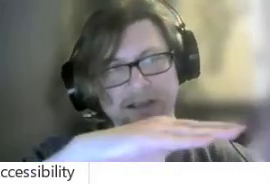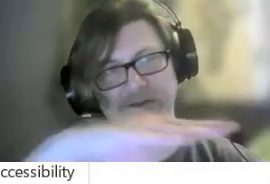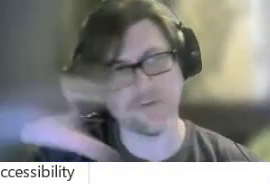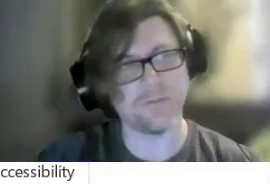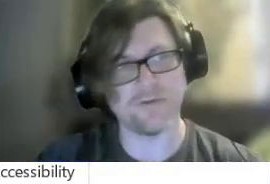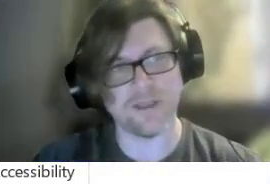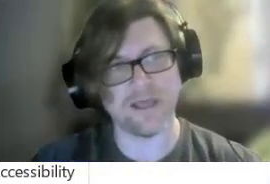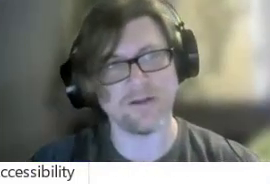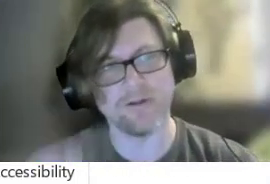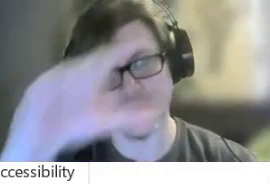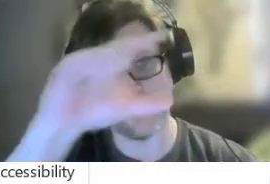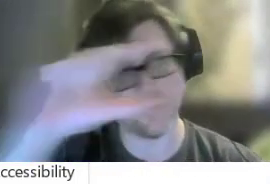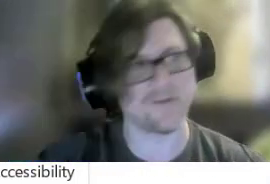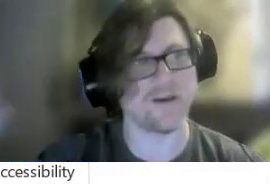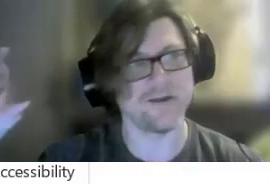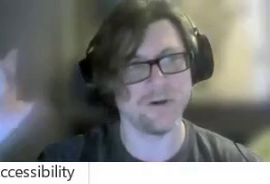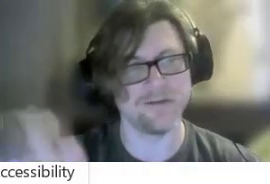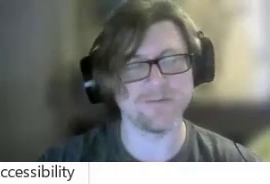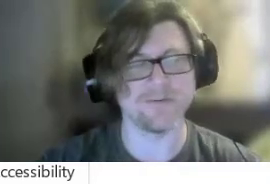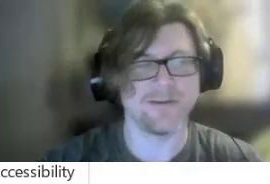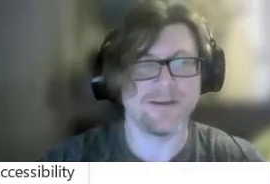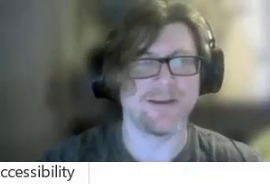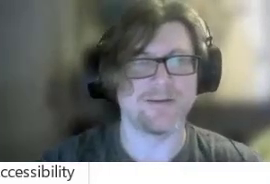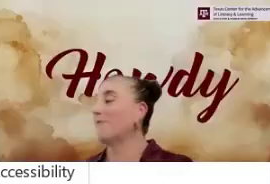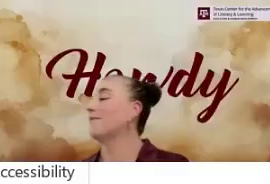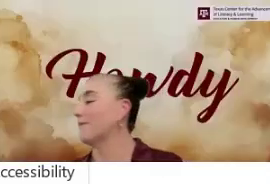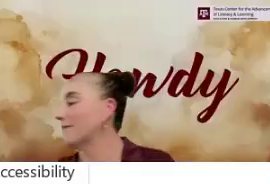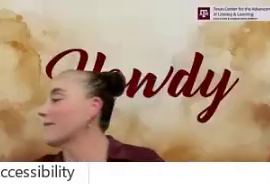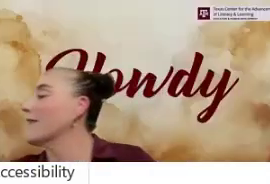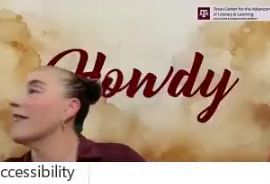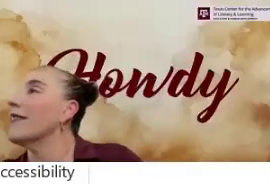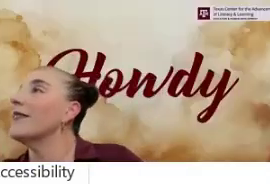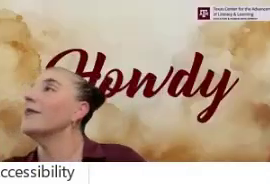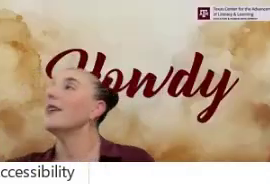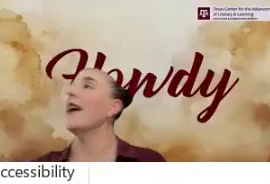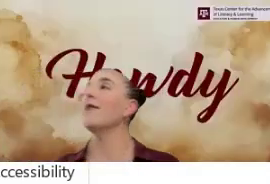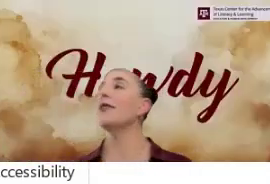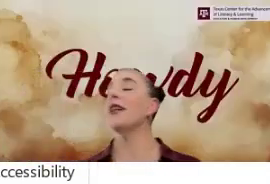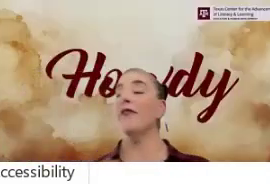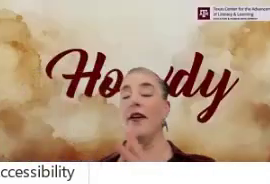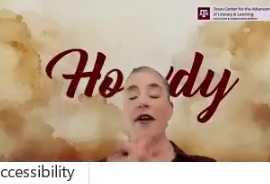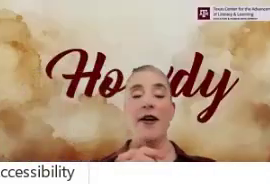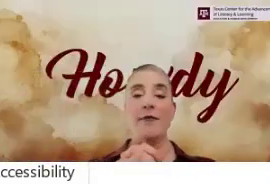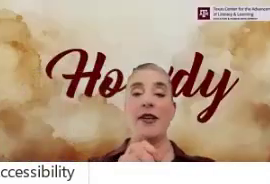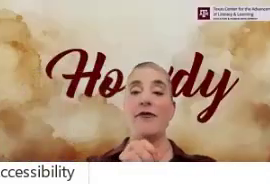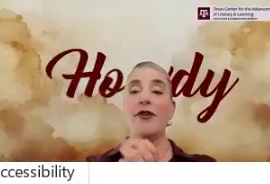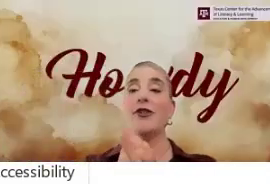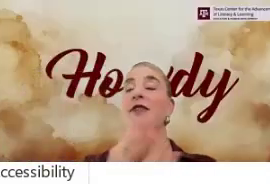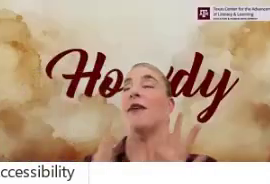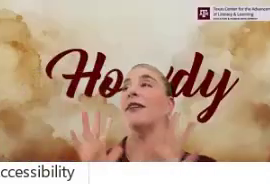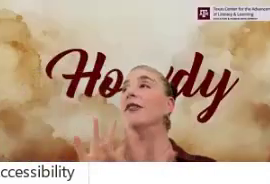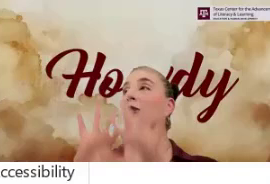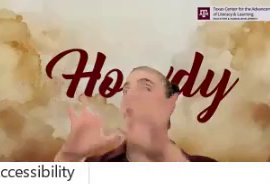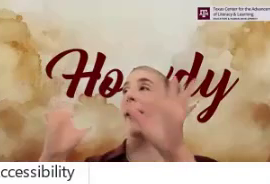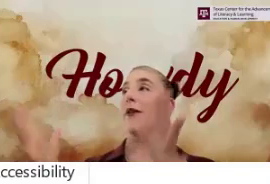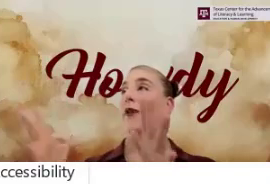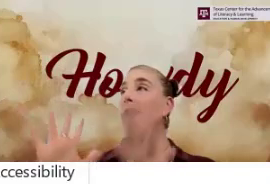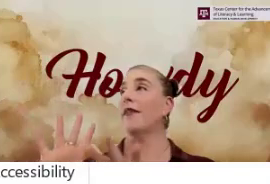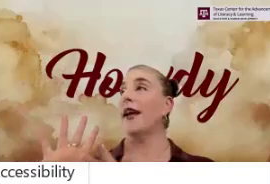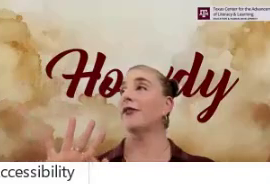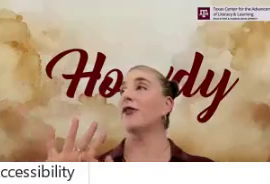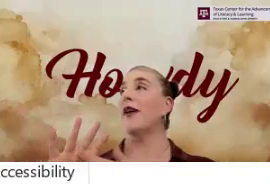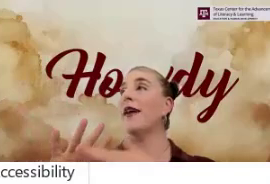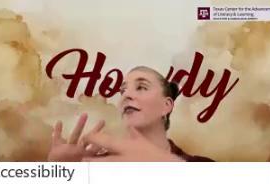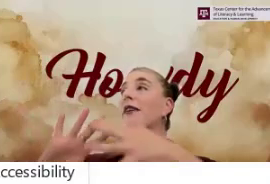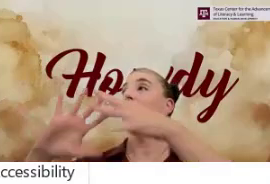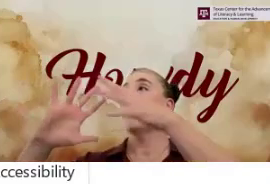this is the insert menu category. So that's what the title was. Yep. Yeah, give your teammates a little background